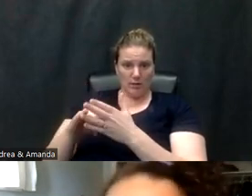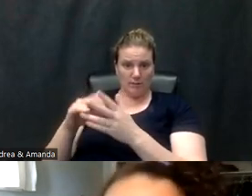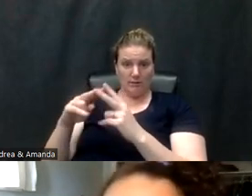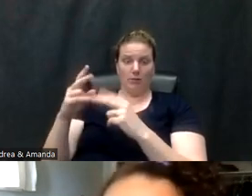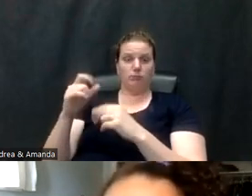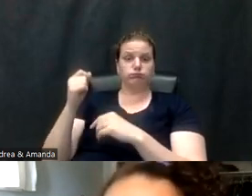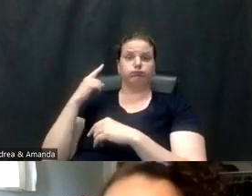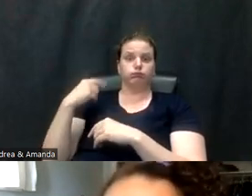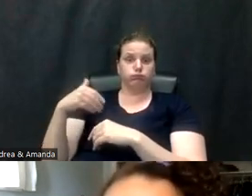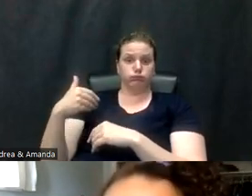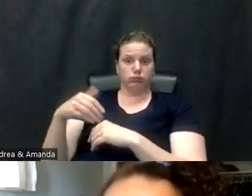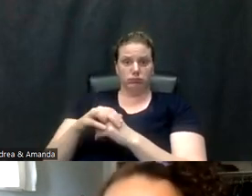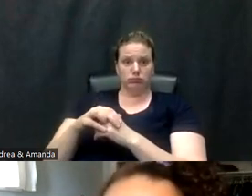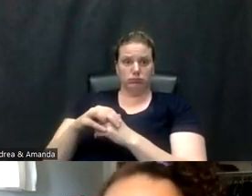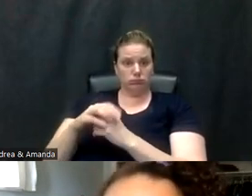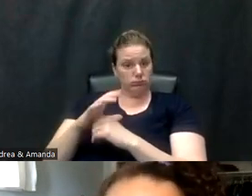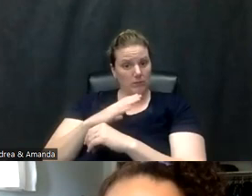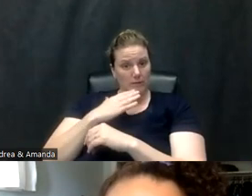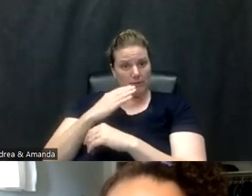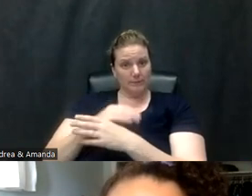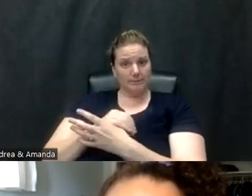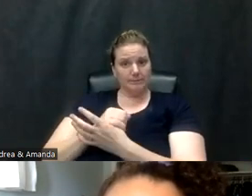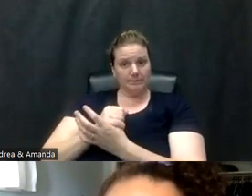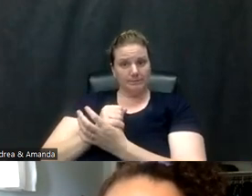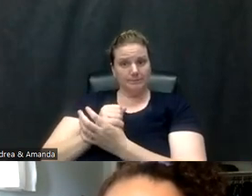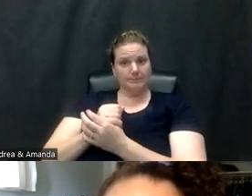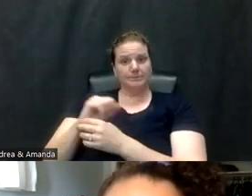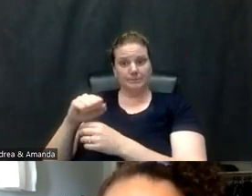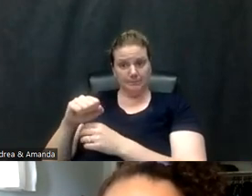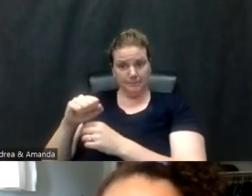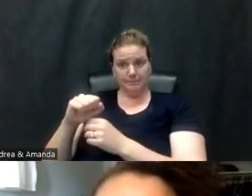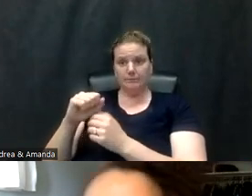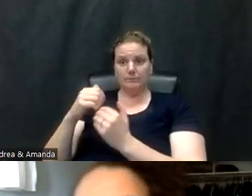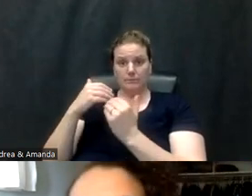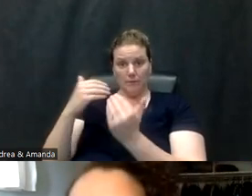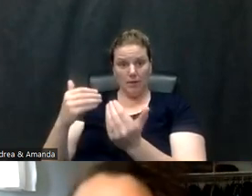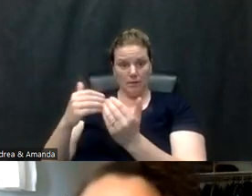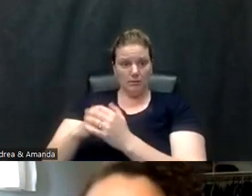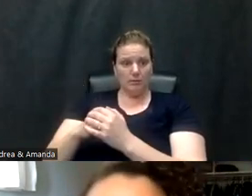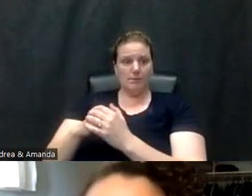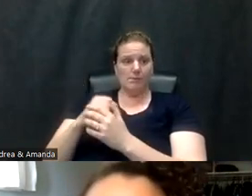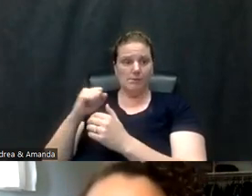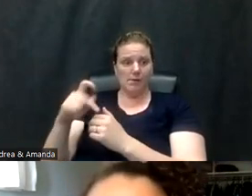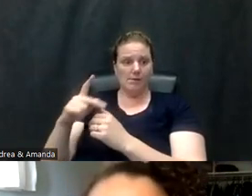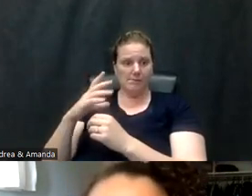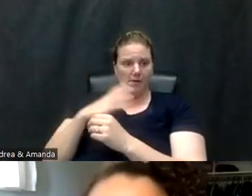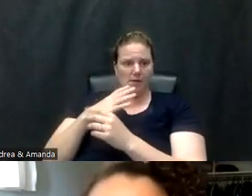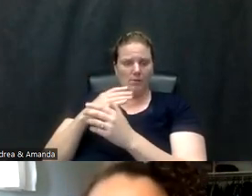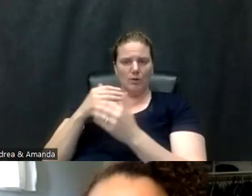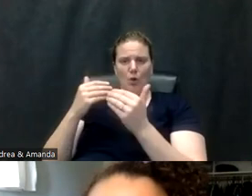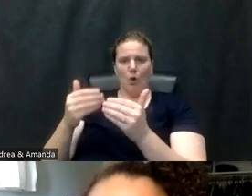enlightening. Thank you. And yeah, thank you for... Okay, then we can go to the